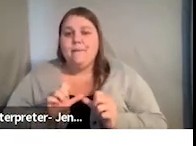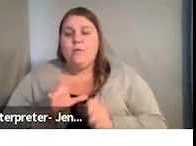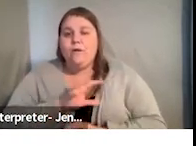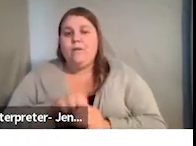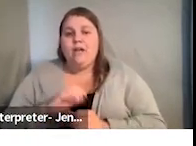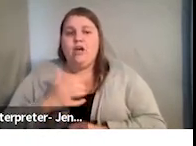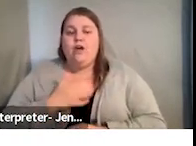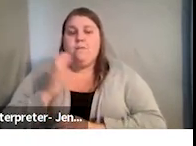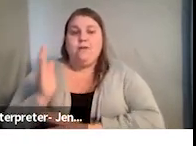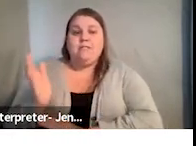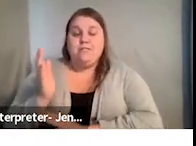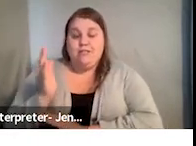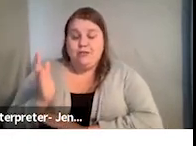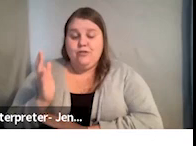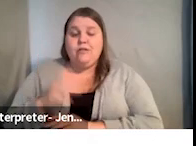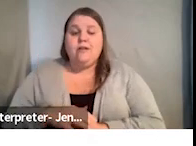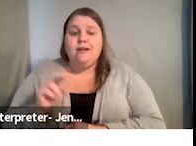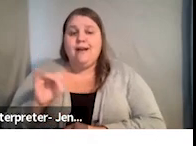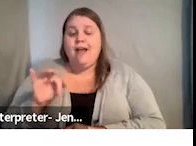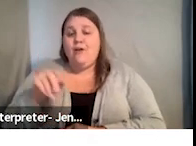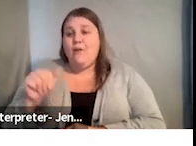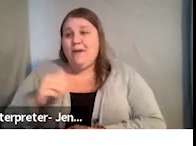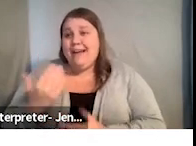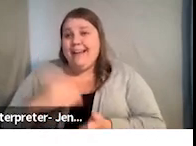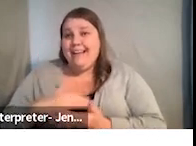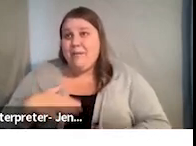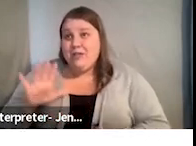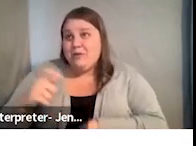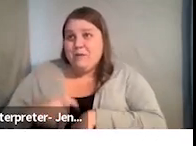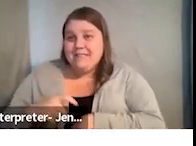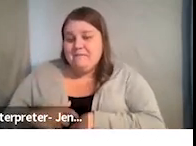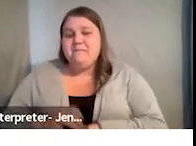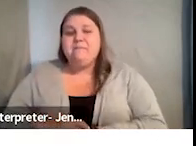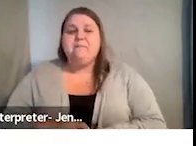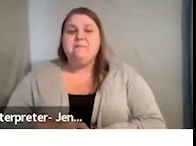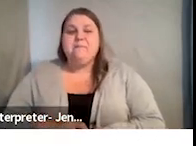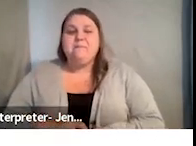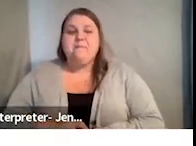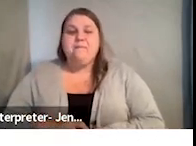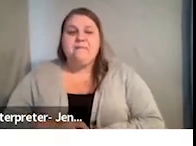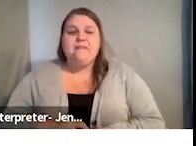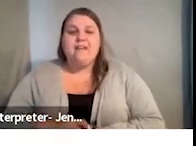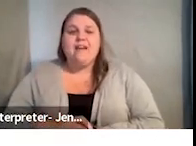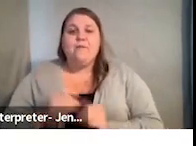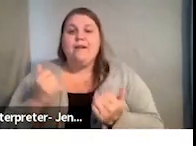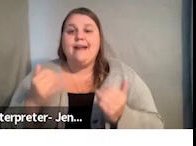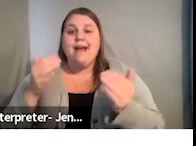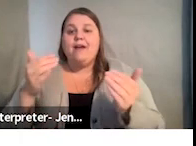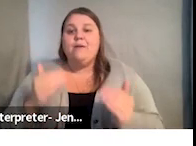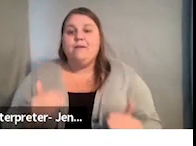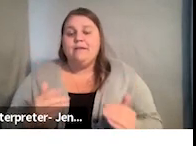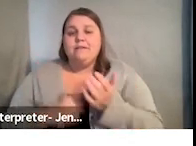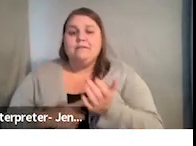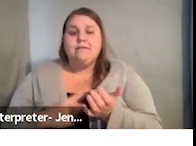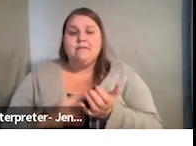our presentation. Nyoka, again, I appreciate your time. And we are going to jump